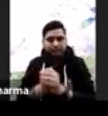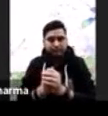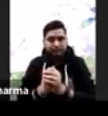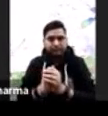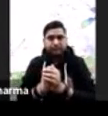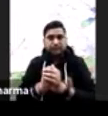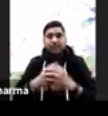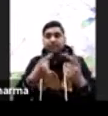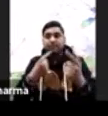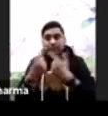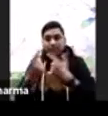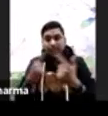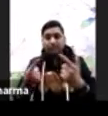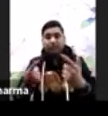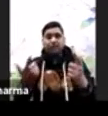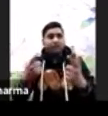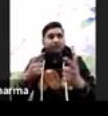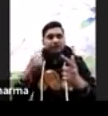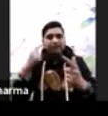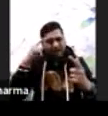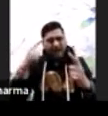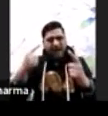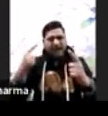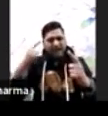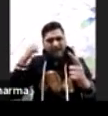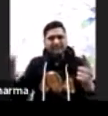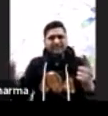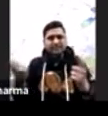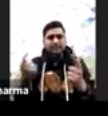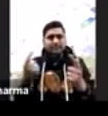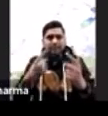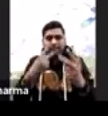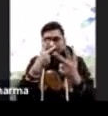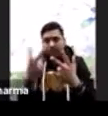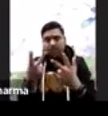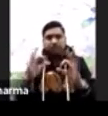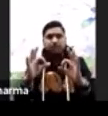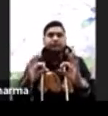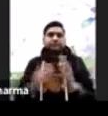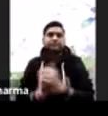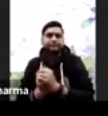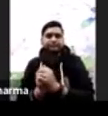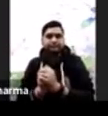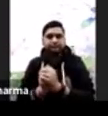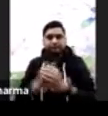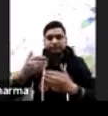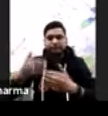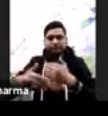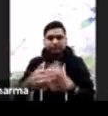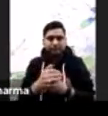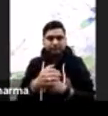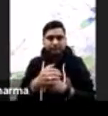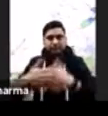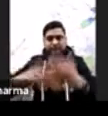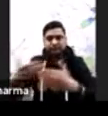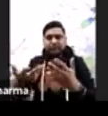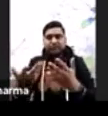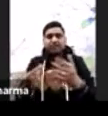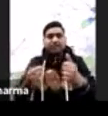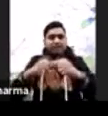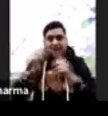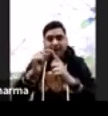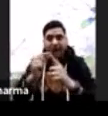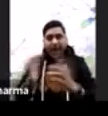communication strategies that are required. We have a great product, but it needs a good marketing strategy to launch and communicate and reach